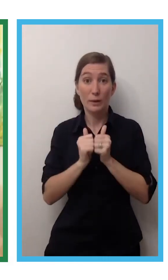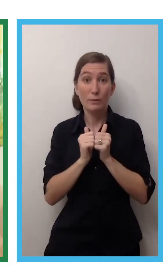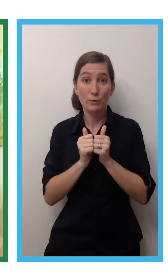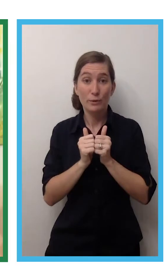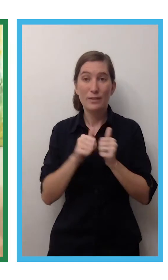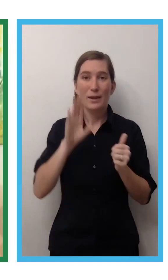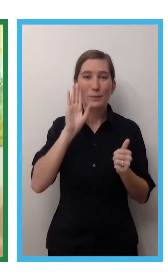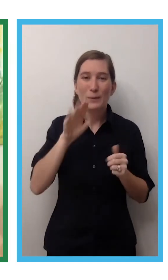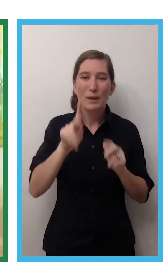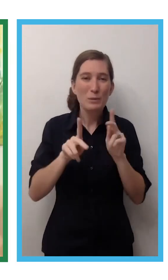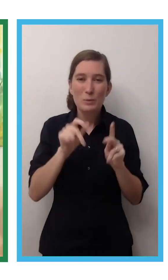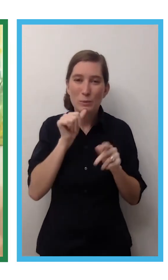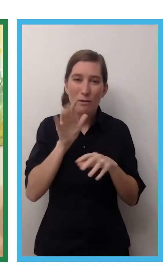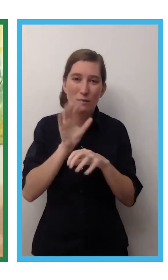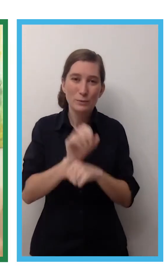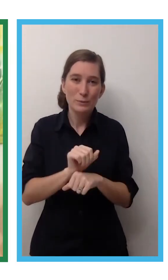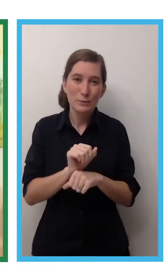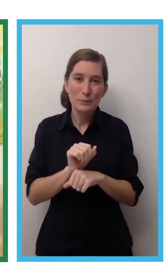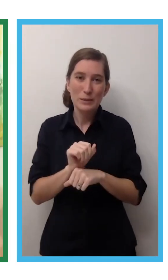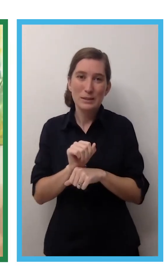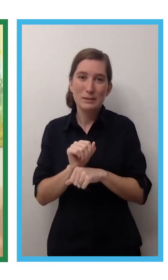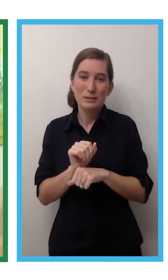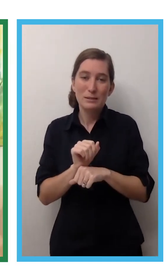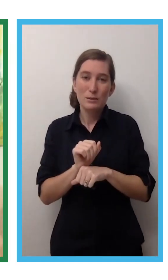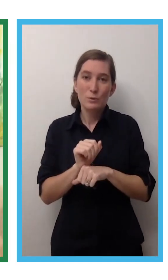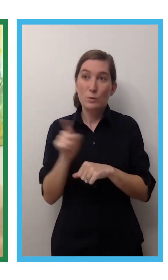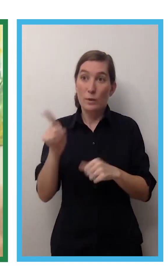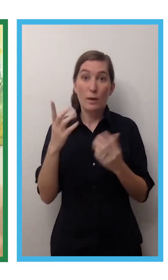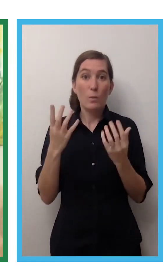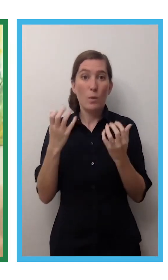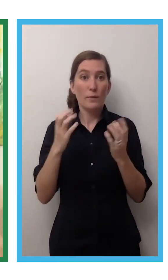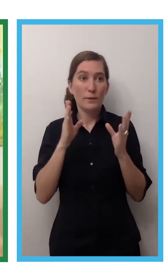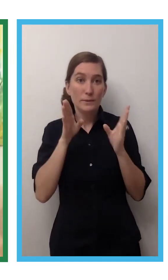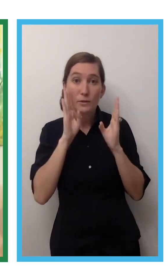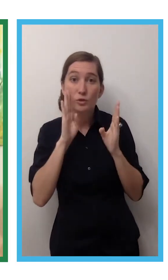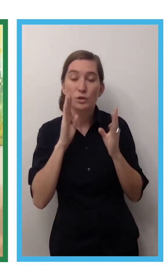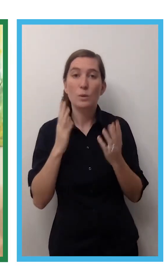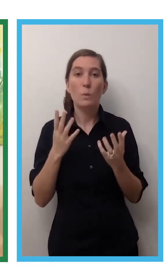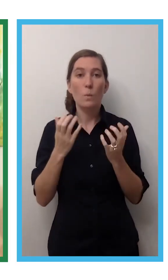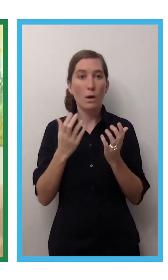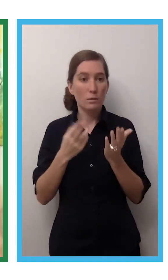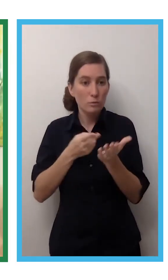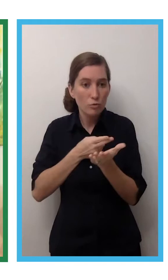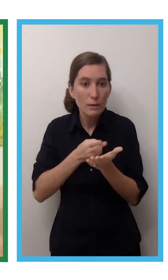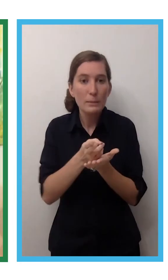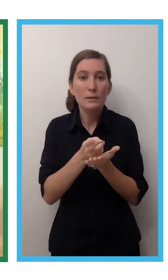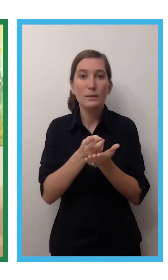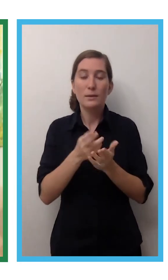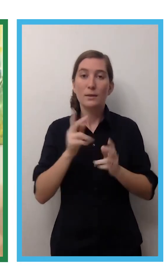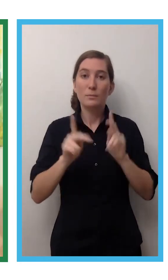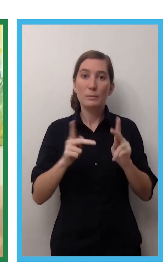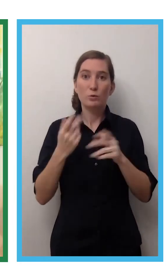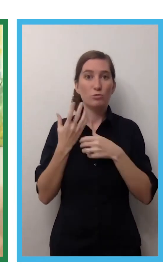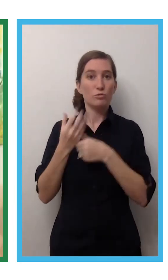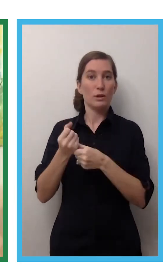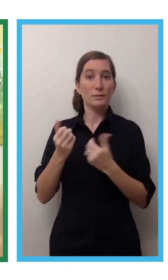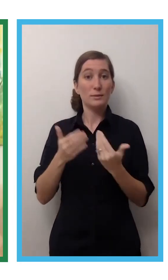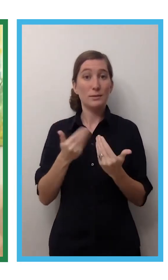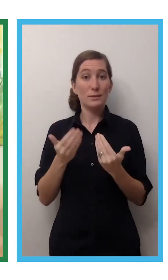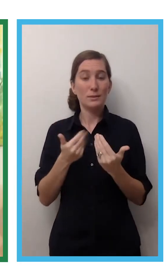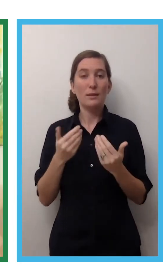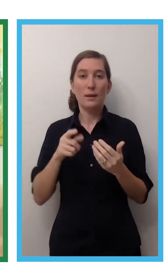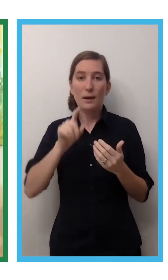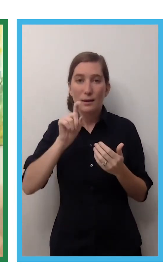And they knew that it would garner attention and credibility, get them the level of people that they needed at the